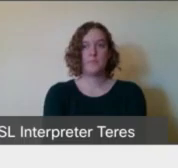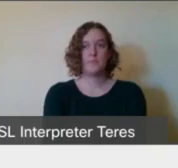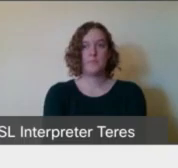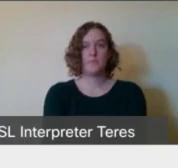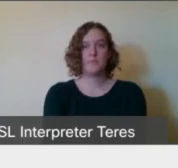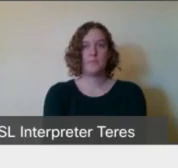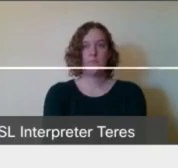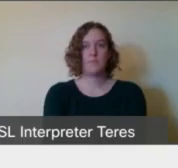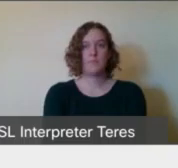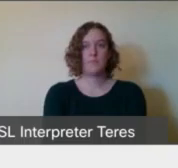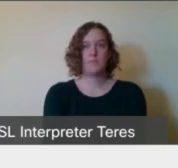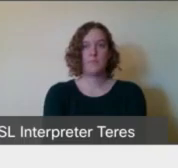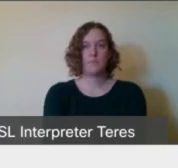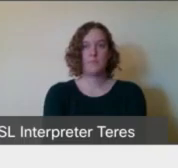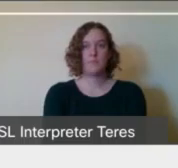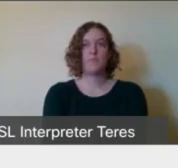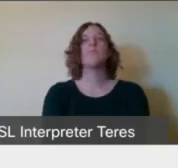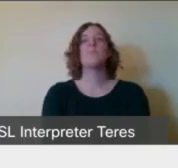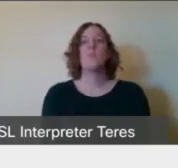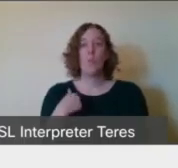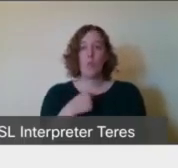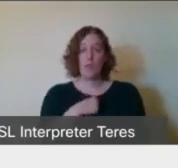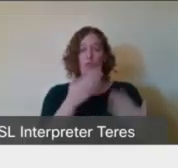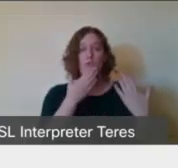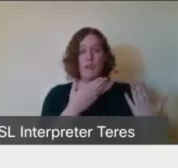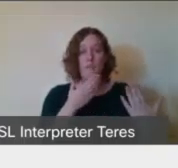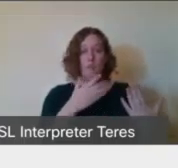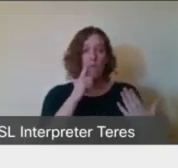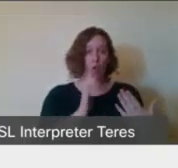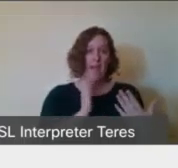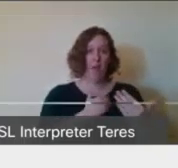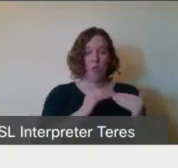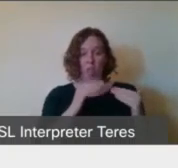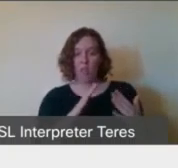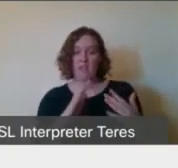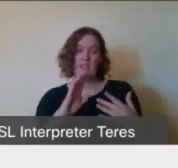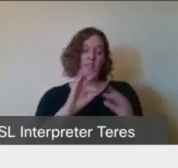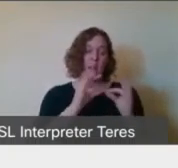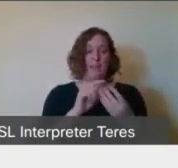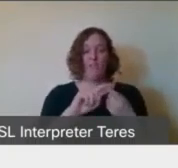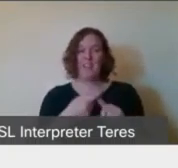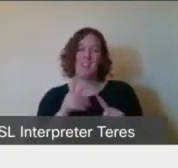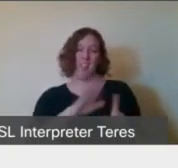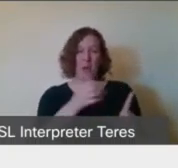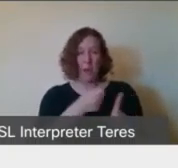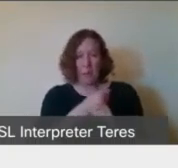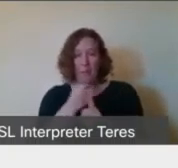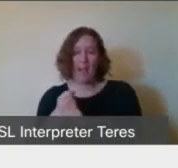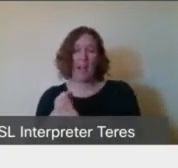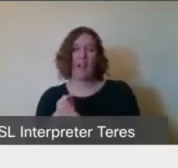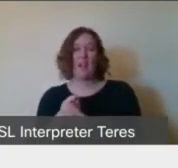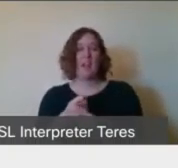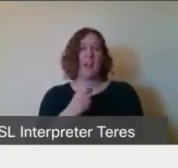We are grateful for the impact of our colleagues, families, and friends. And only the incomparable Stevie